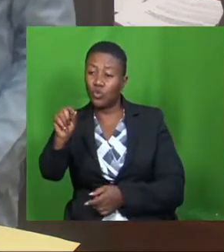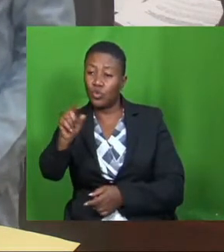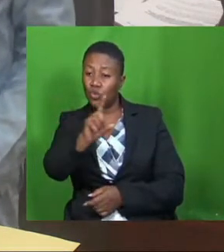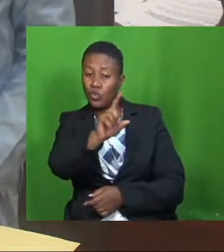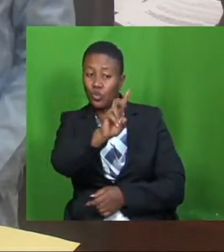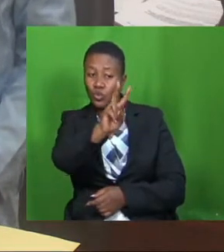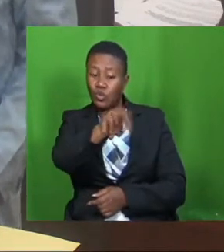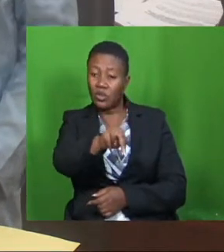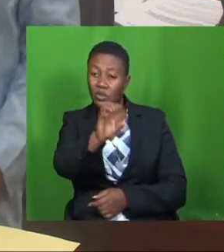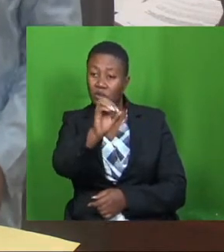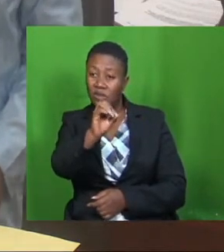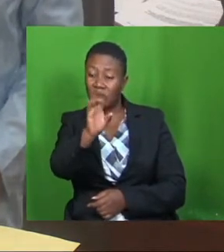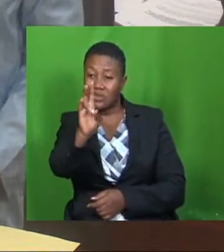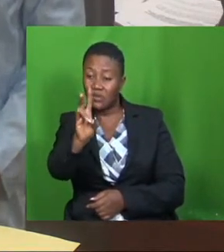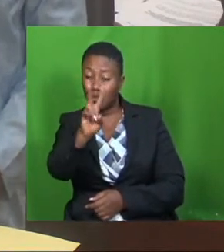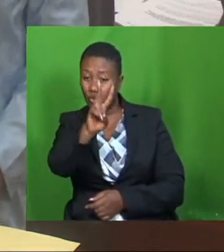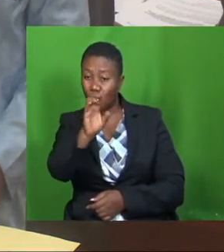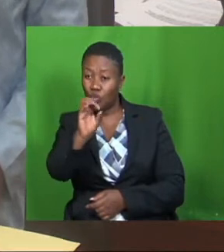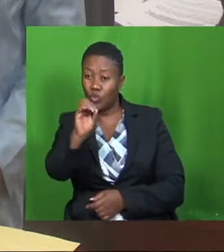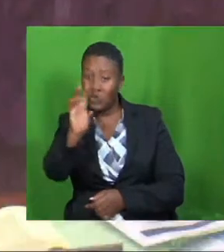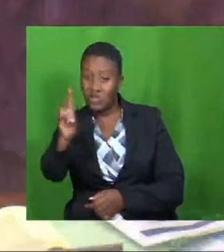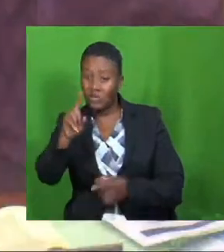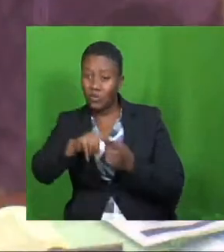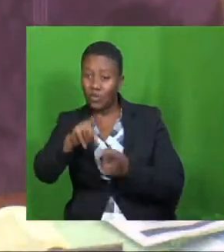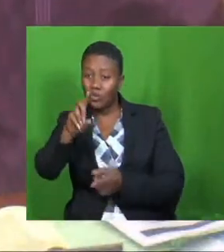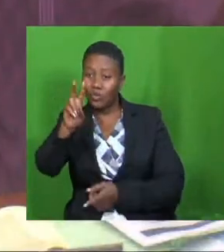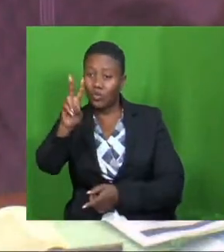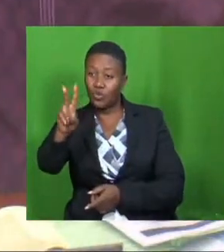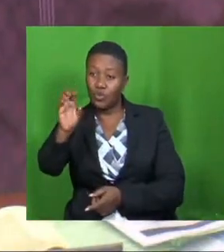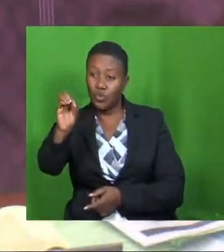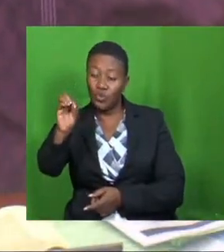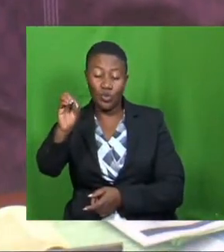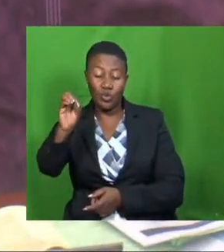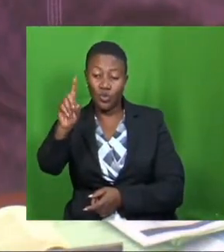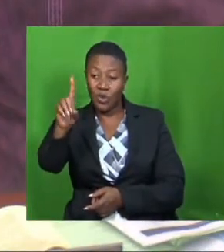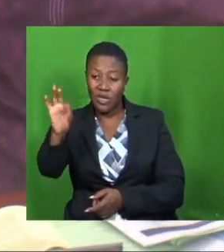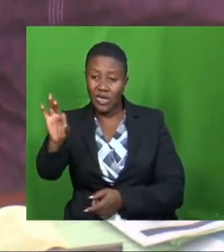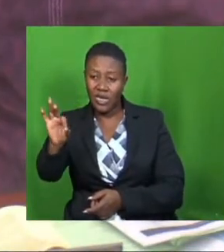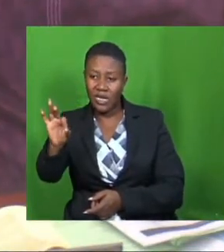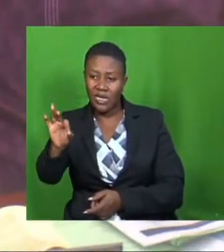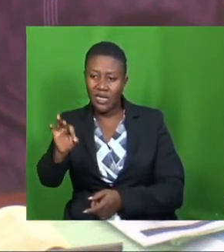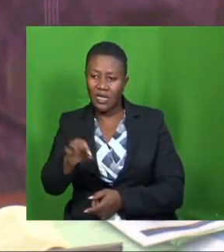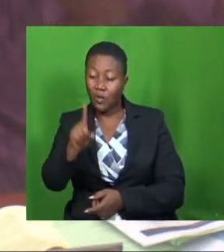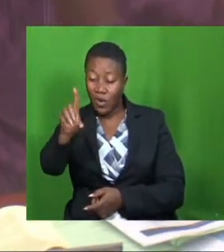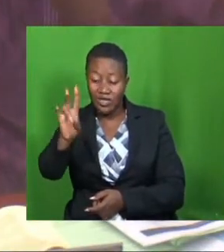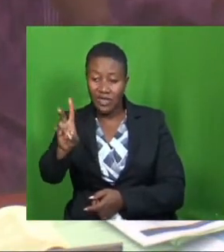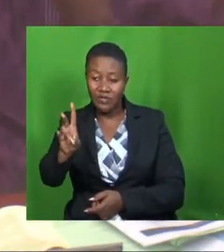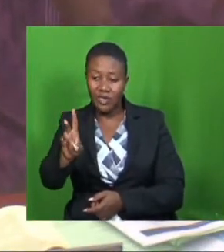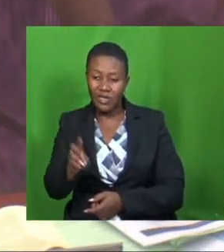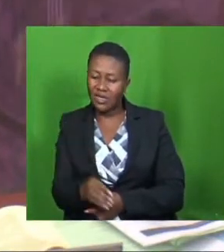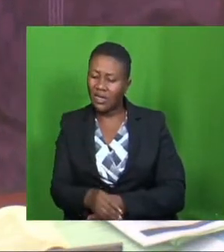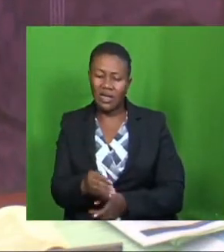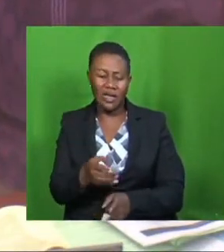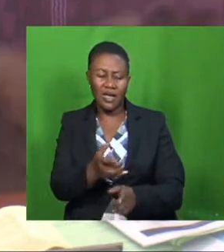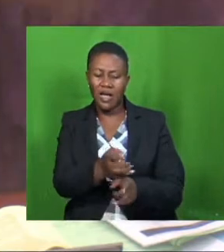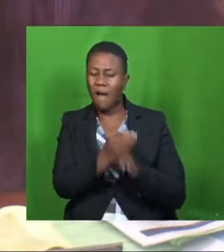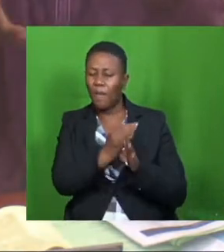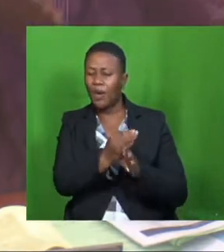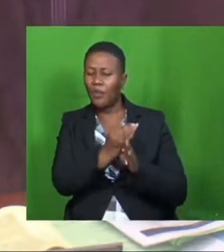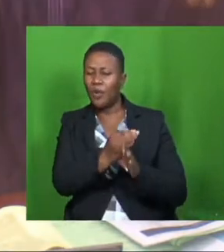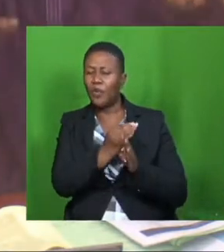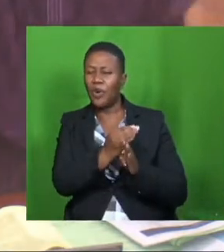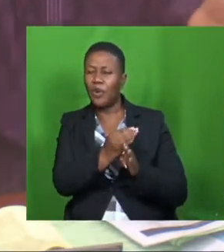see the responses first time, and indeed what was even untoward was that even before he could see